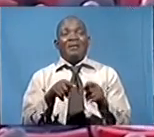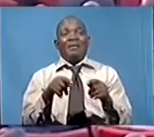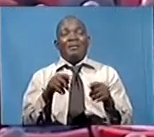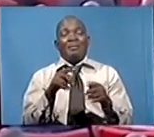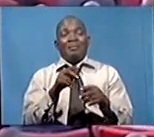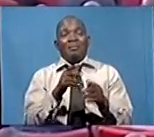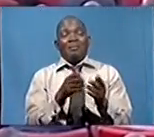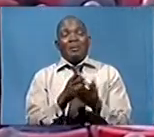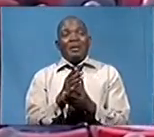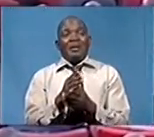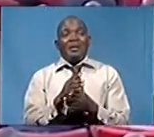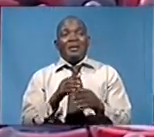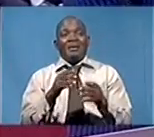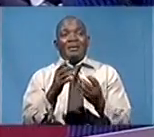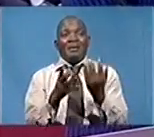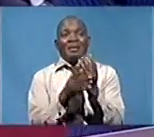that